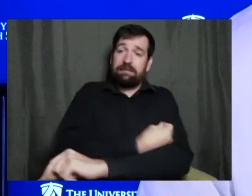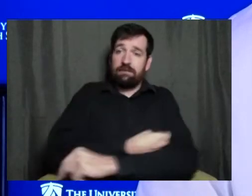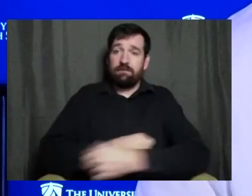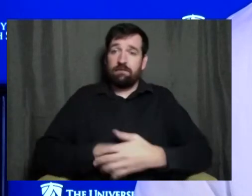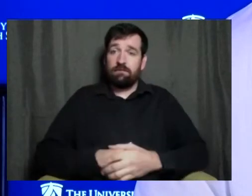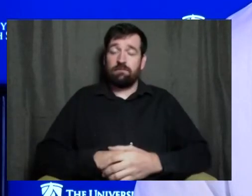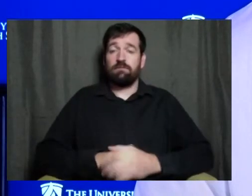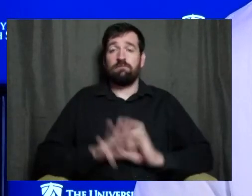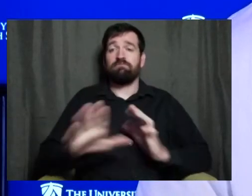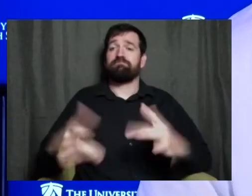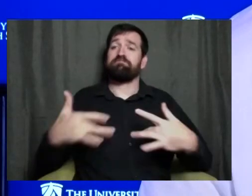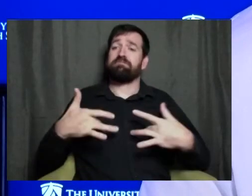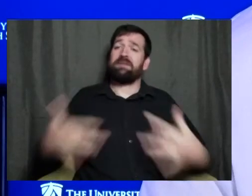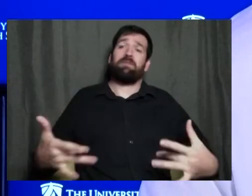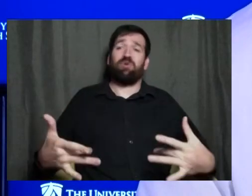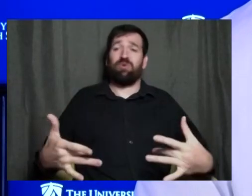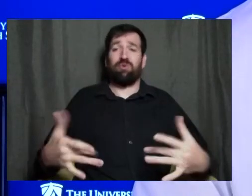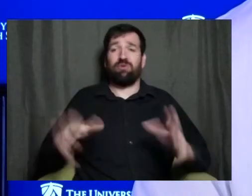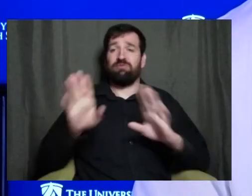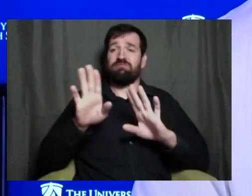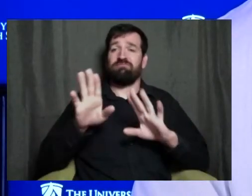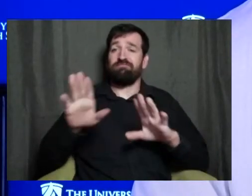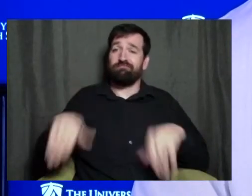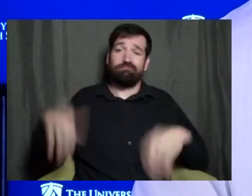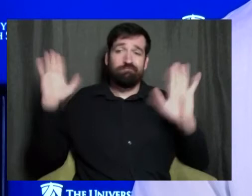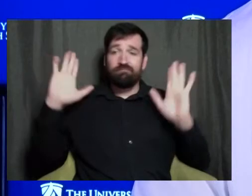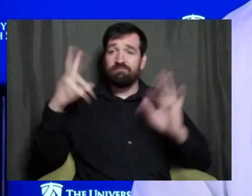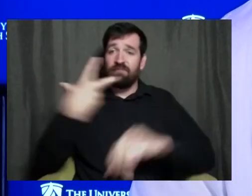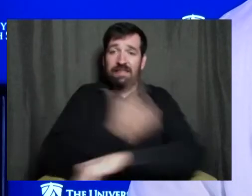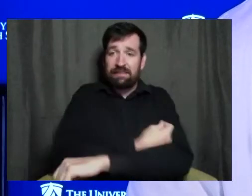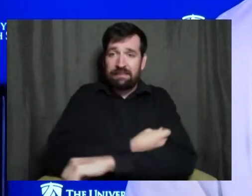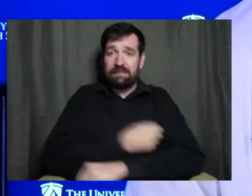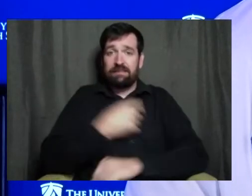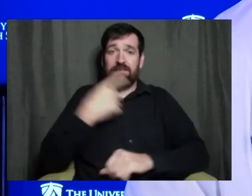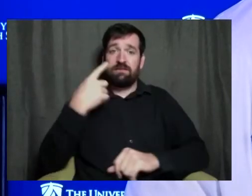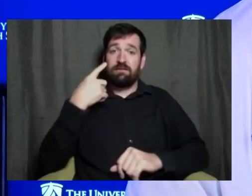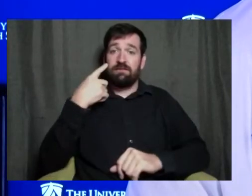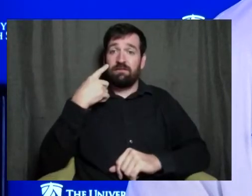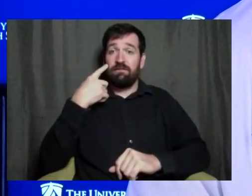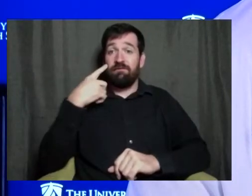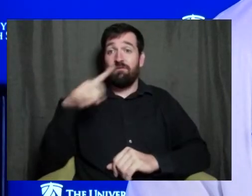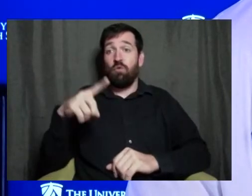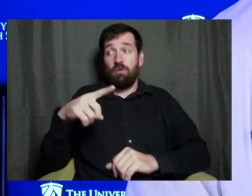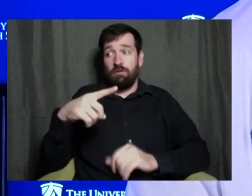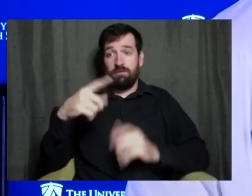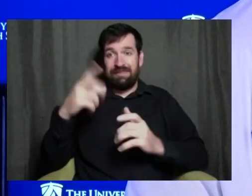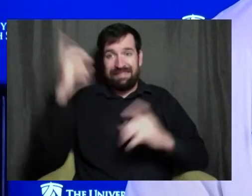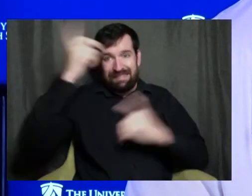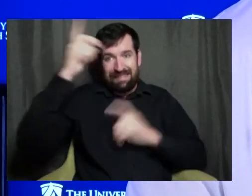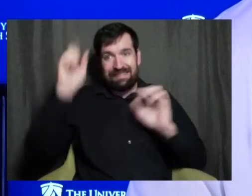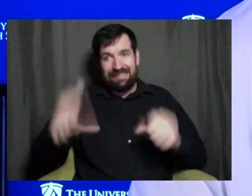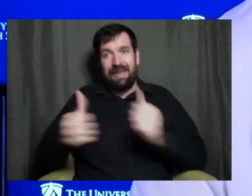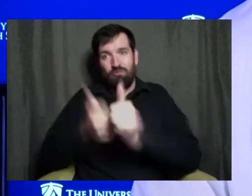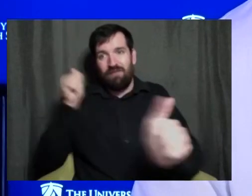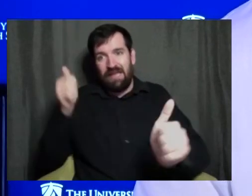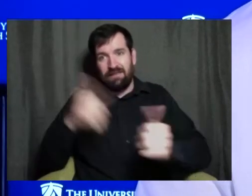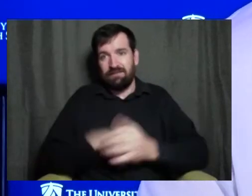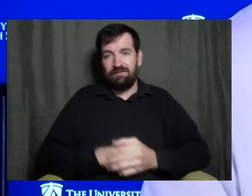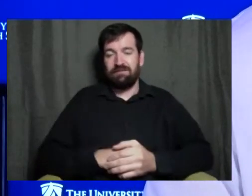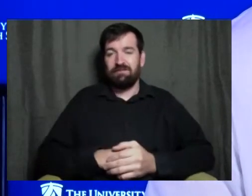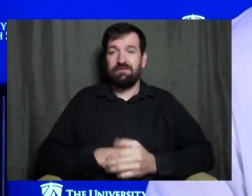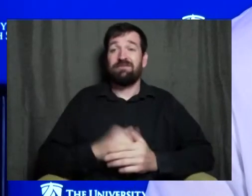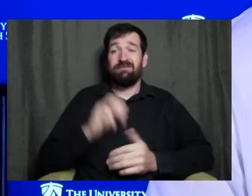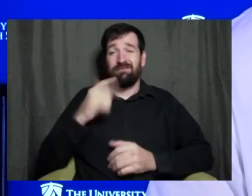typical childhood vaccines for the vaccine preventable diseases, because we know the devastation,